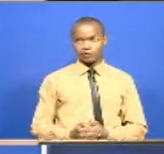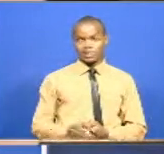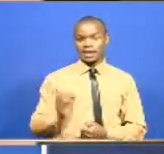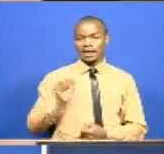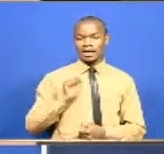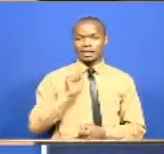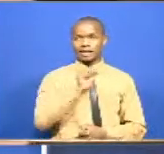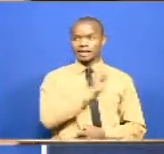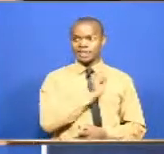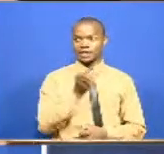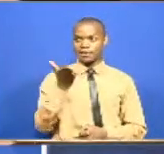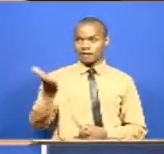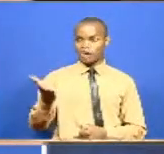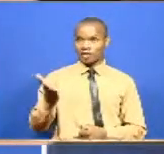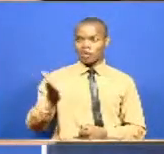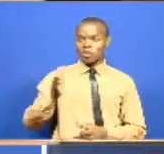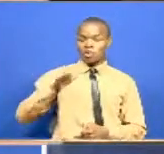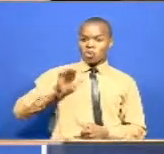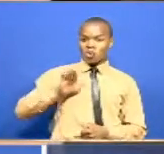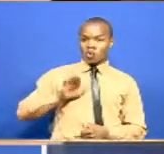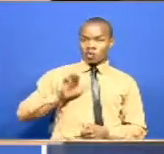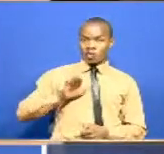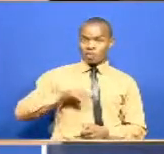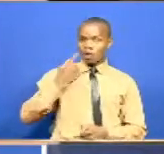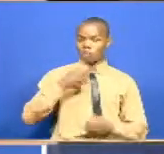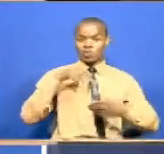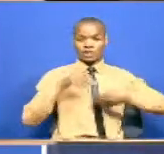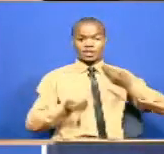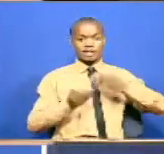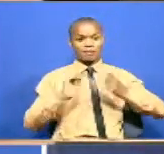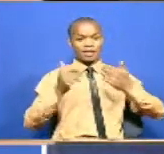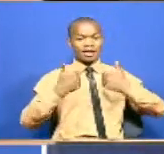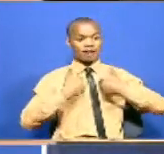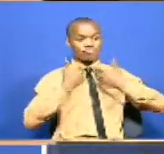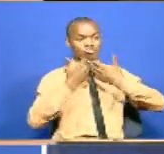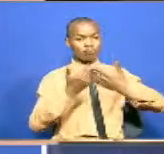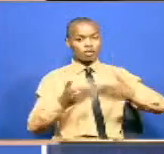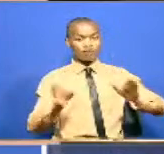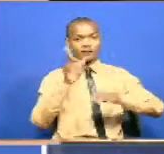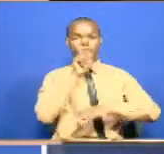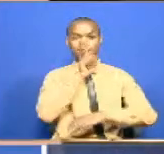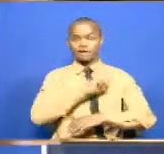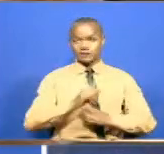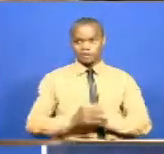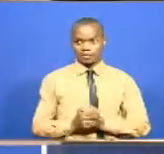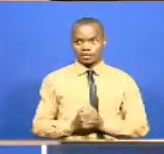in the senate women with disabilities have lost what they already had, the guarantee of